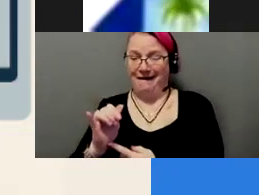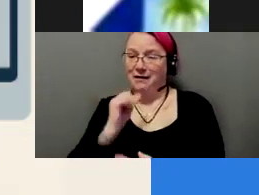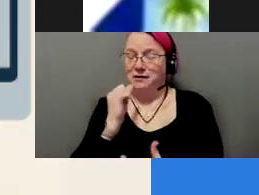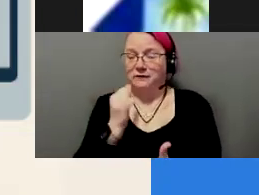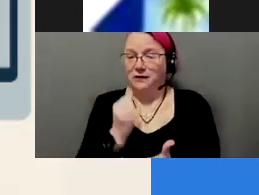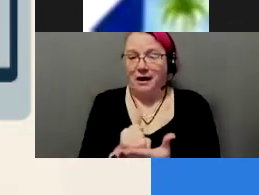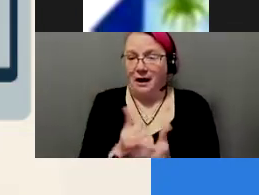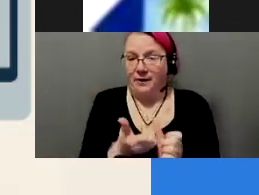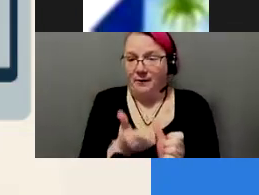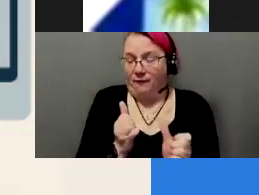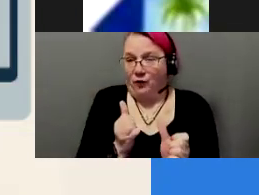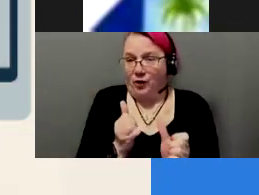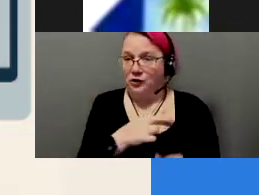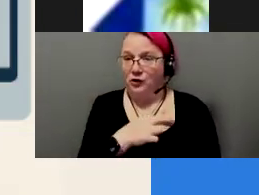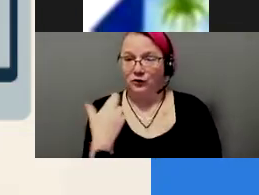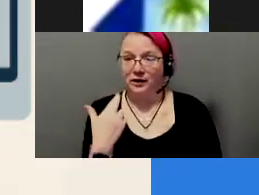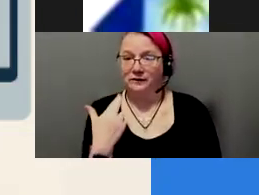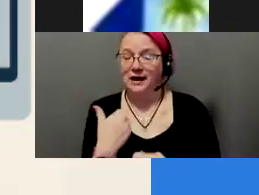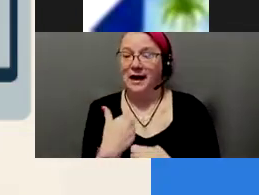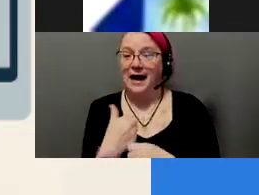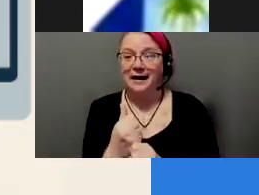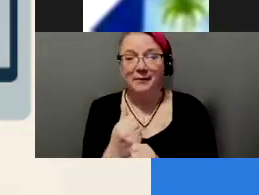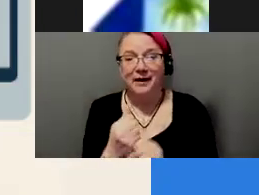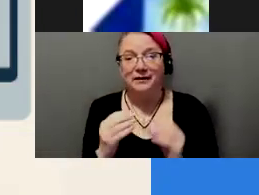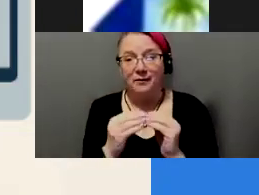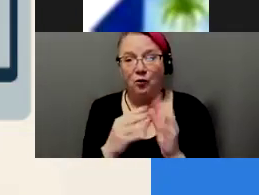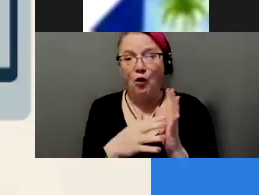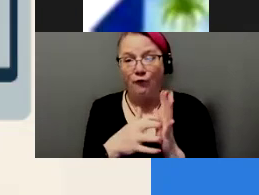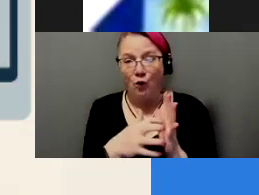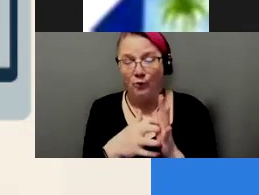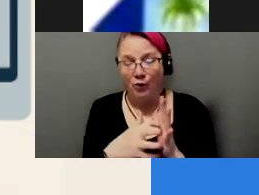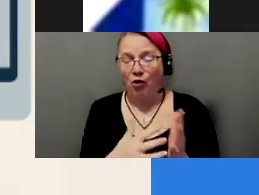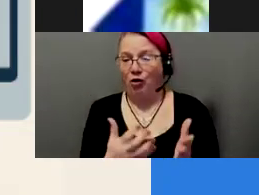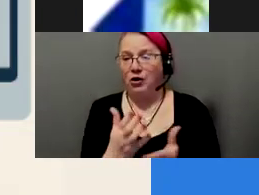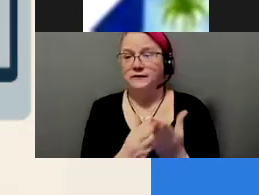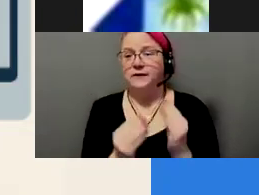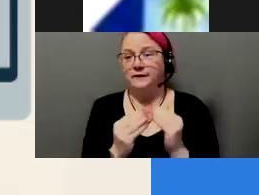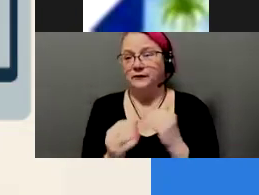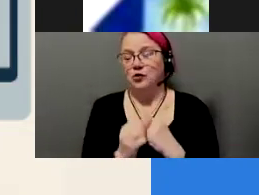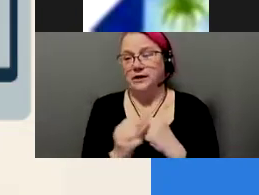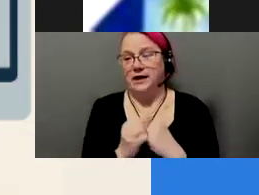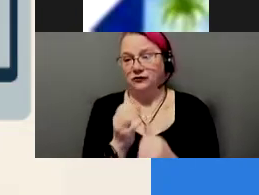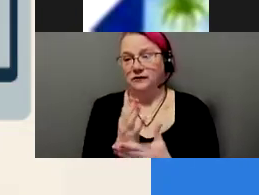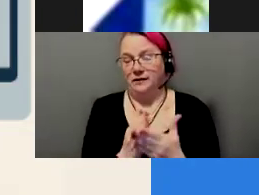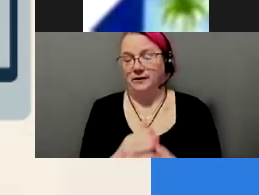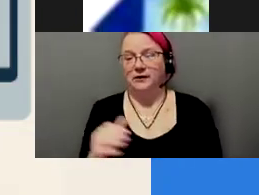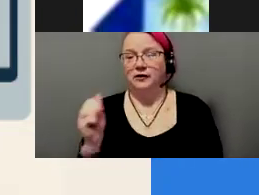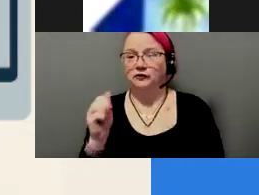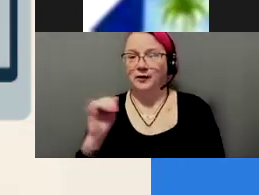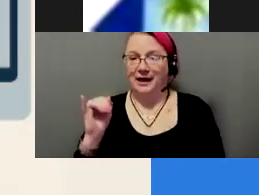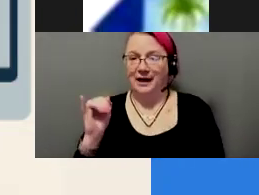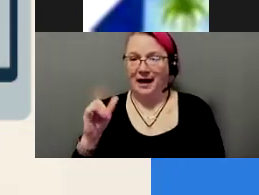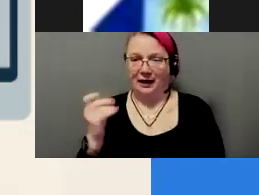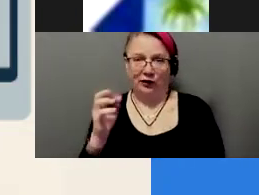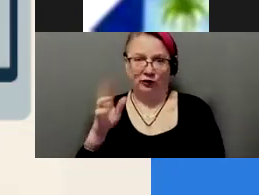avoid those risks. And in fact, it may make them more vulnerable to them, to some of its more dangerous elements. So AI literacy focuses